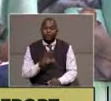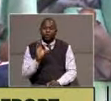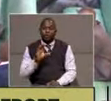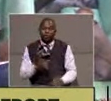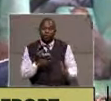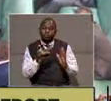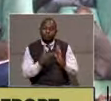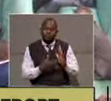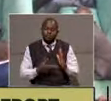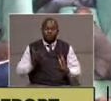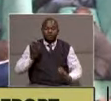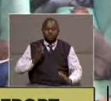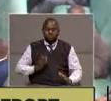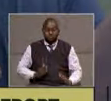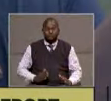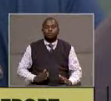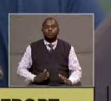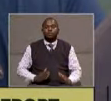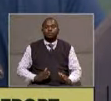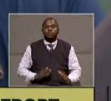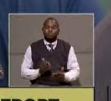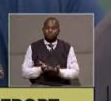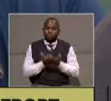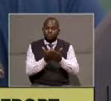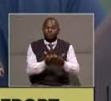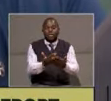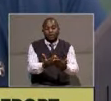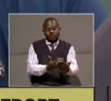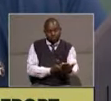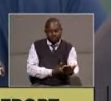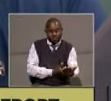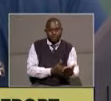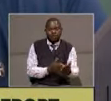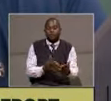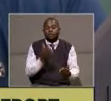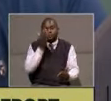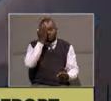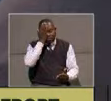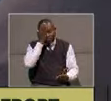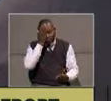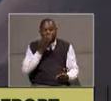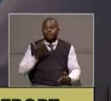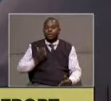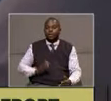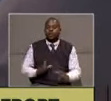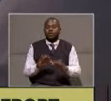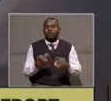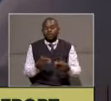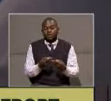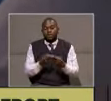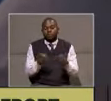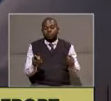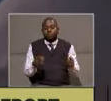Rules, Privileges and Discipline presented a report on General Tumwine's conduct. The two differing reports